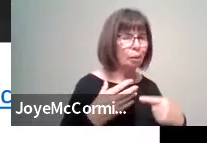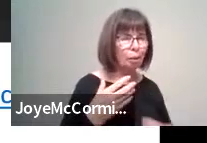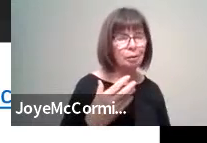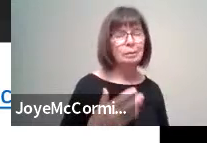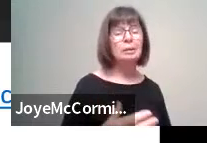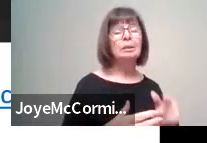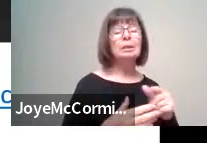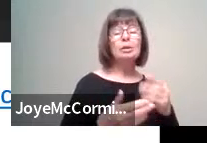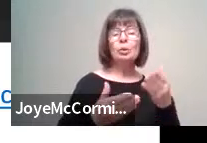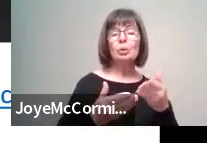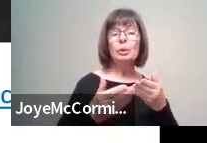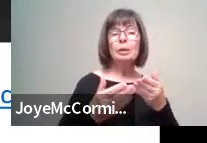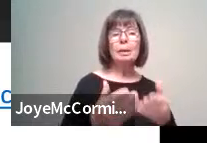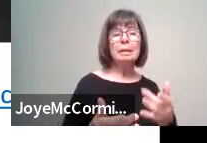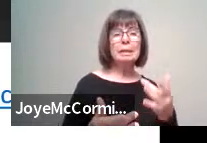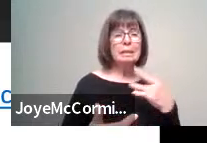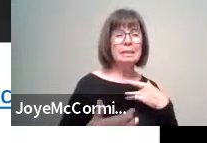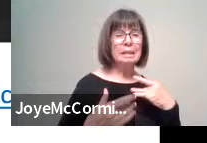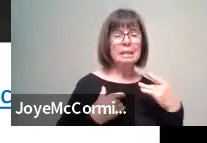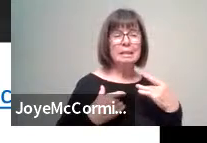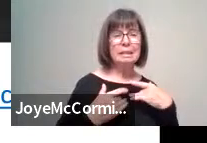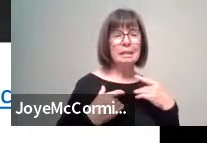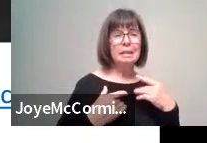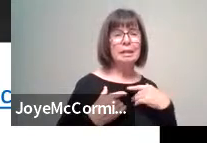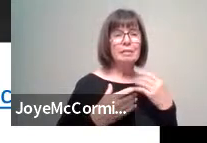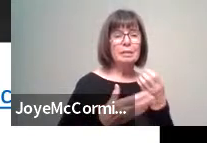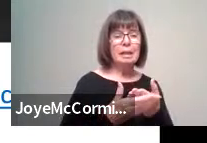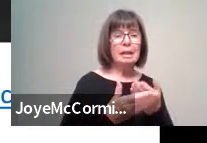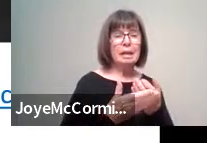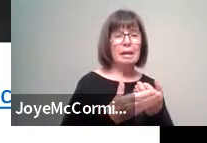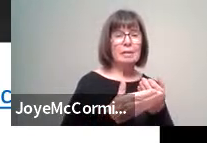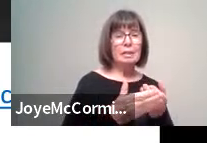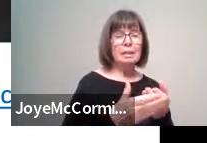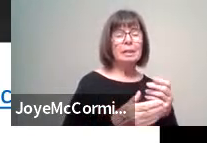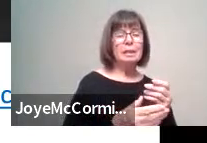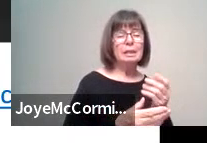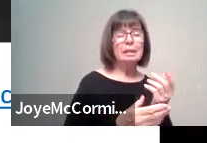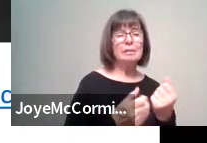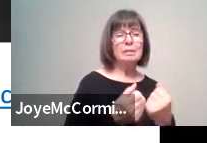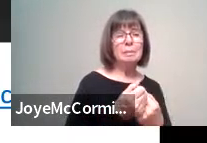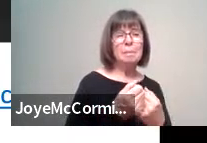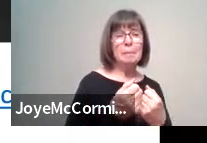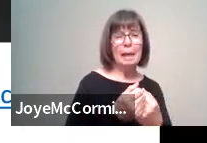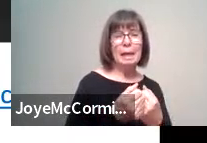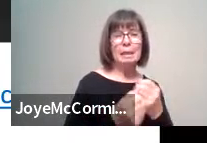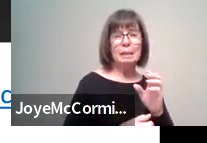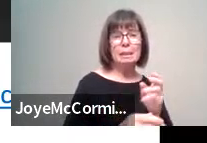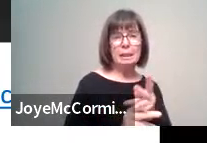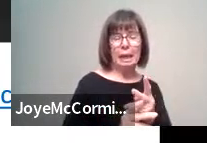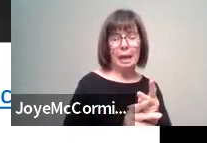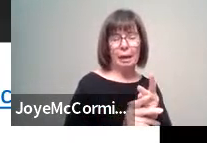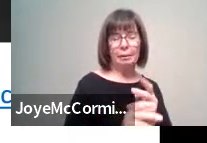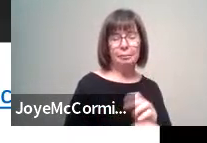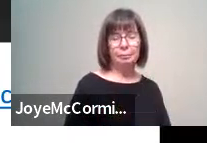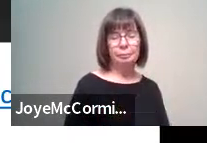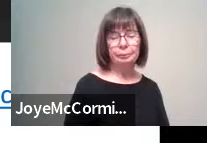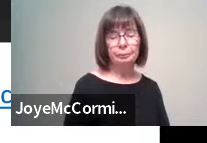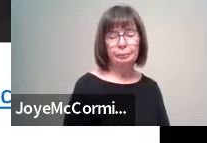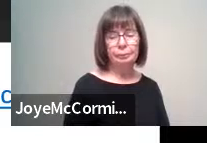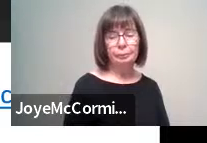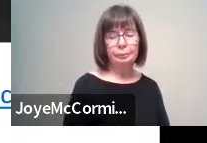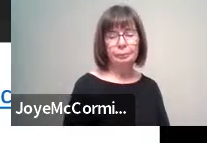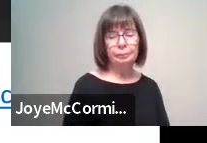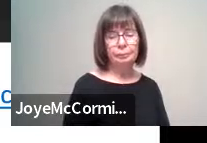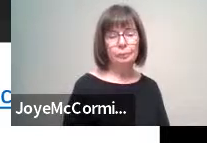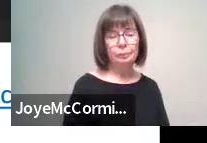recommend sensitive evidence-based care that is gender and sexual orientation affirming. Next slide,